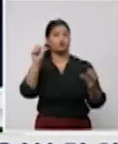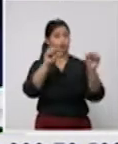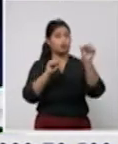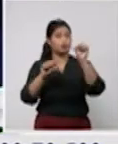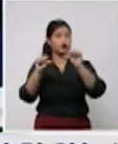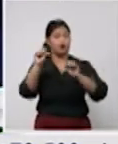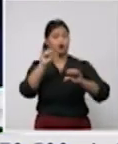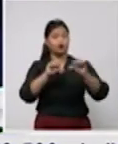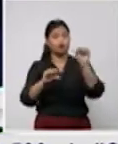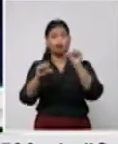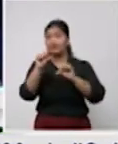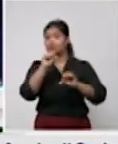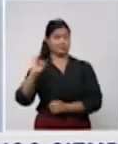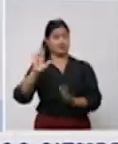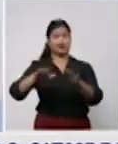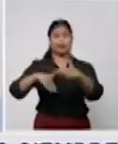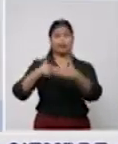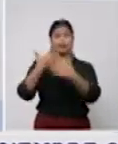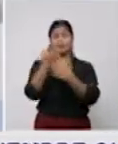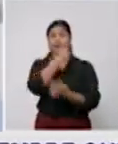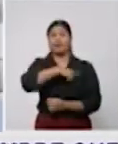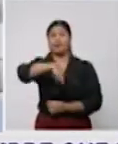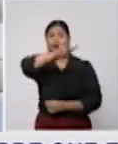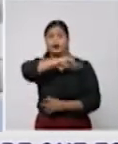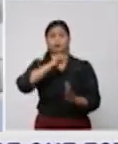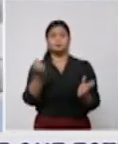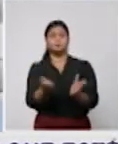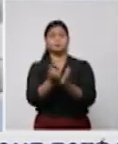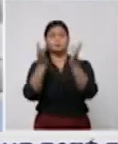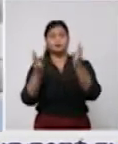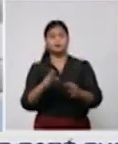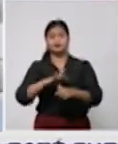Defense Laboratories. Of the